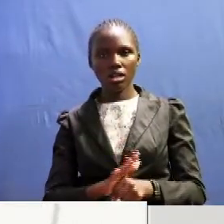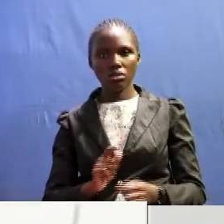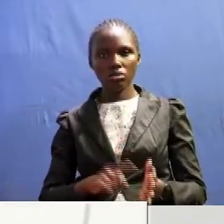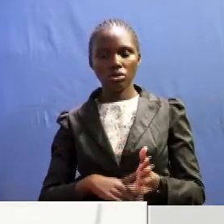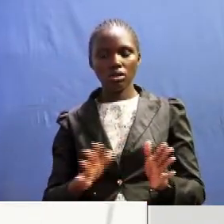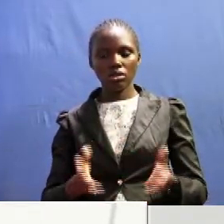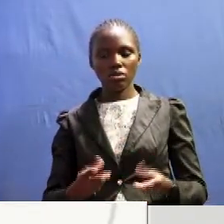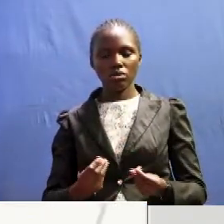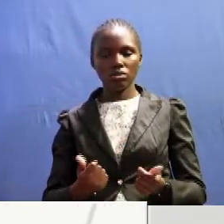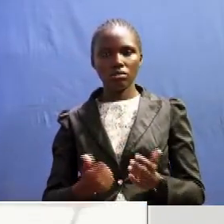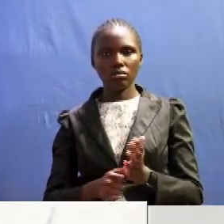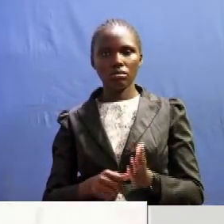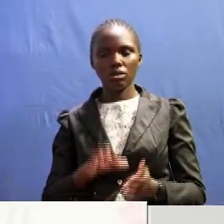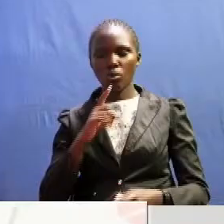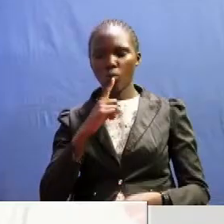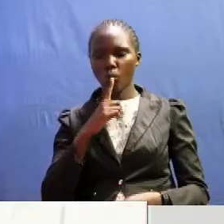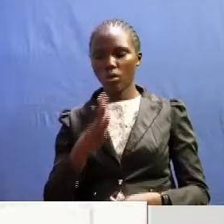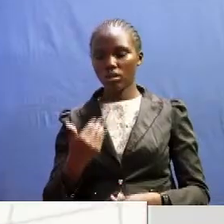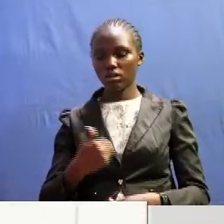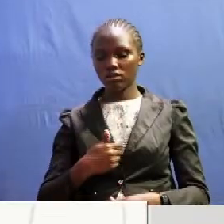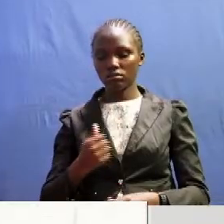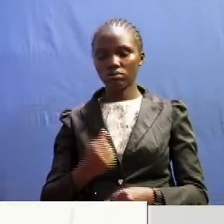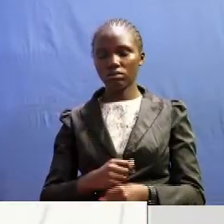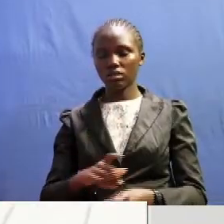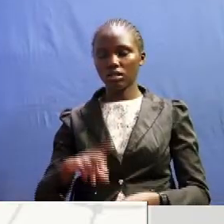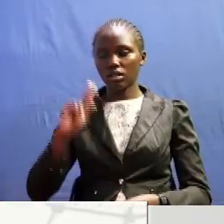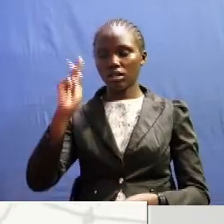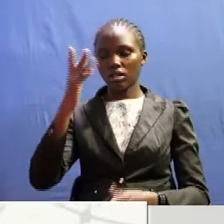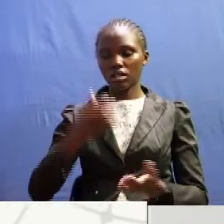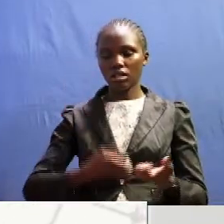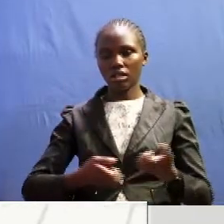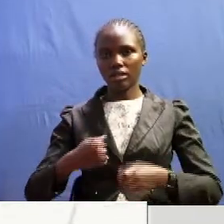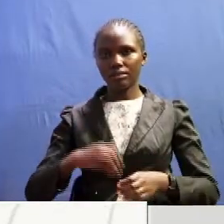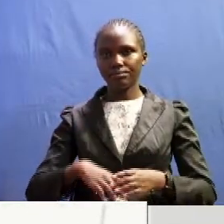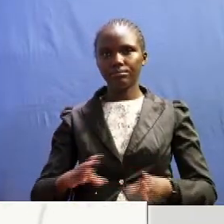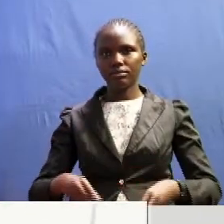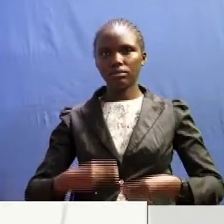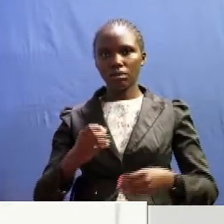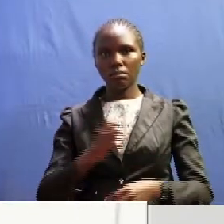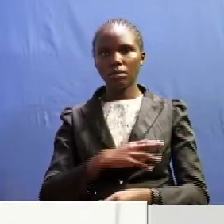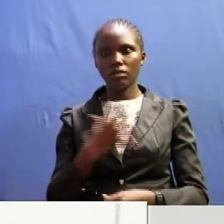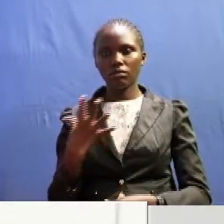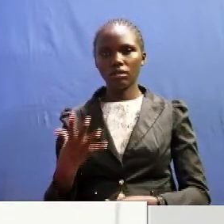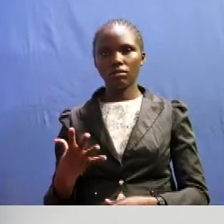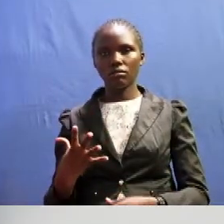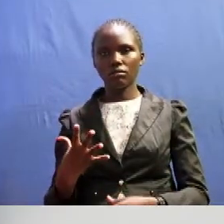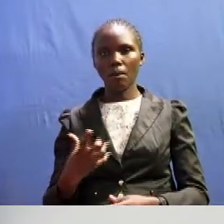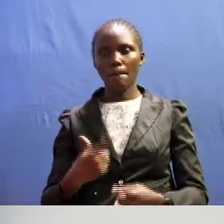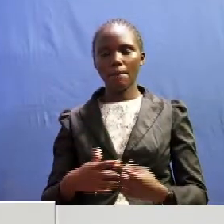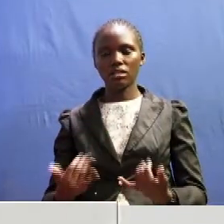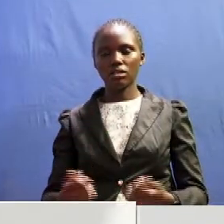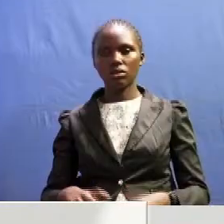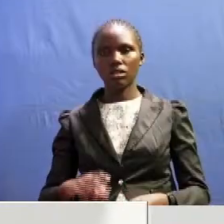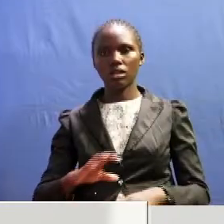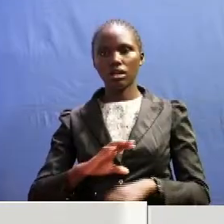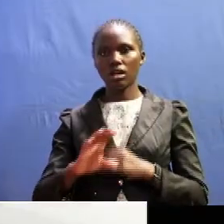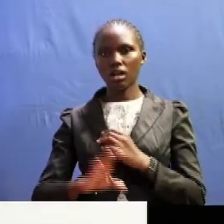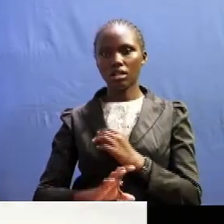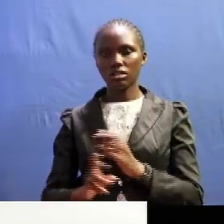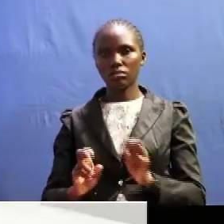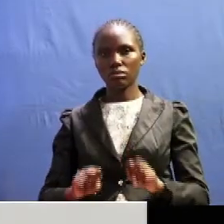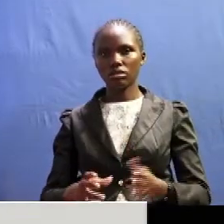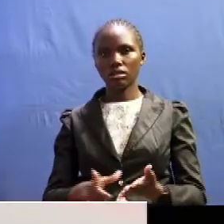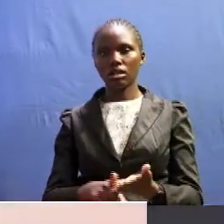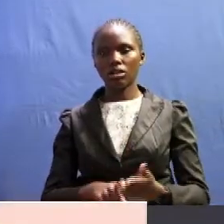is despite a warning by the World Bank in its Kenya Economic Update released in May, which classified the country as being at high risk of